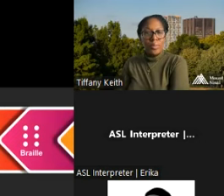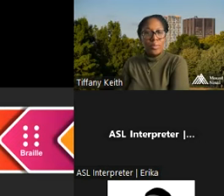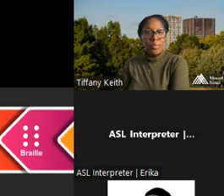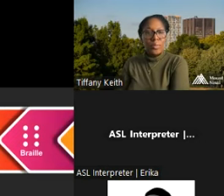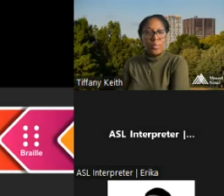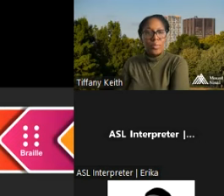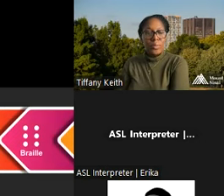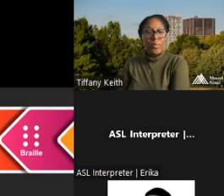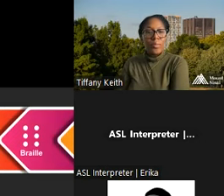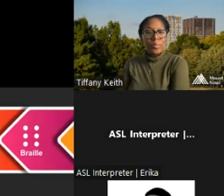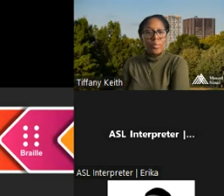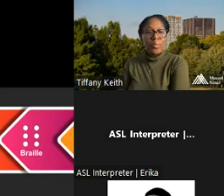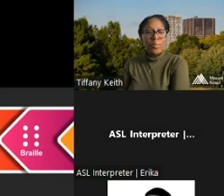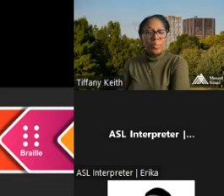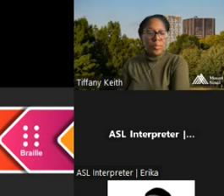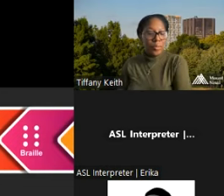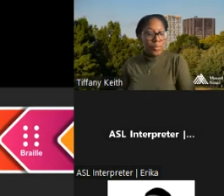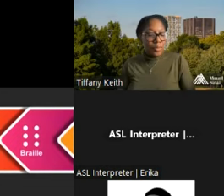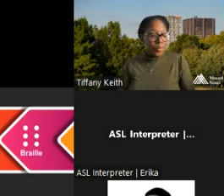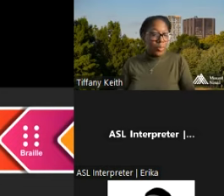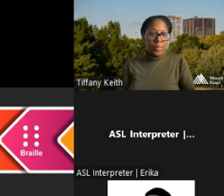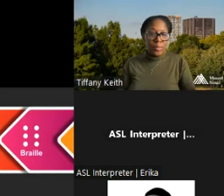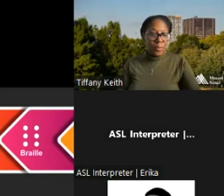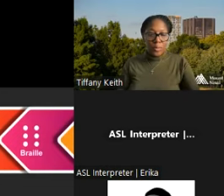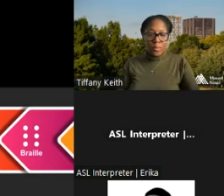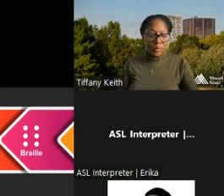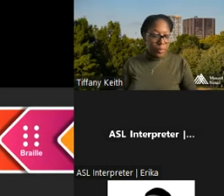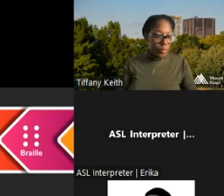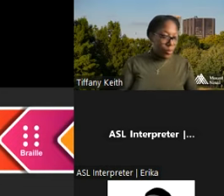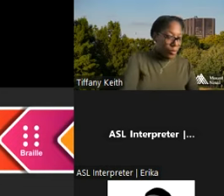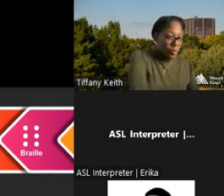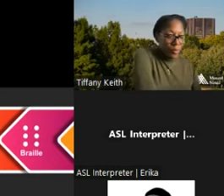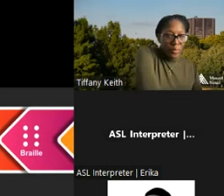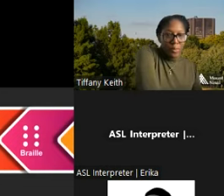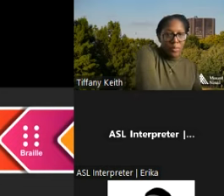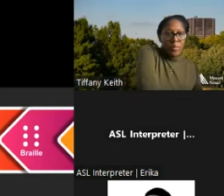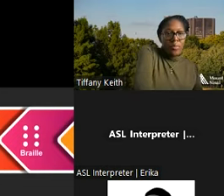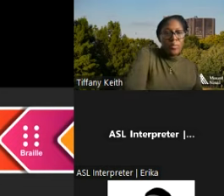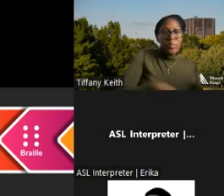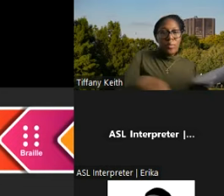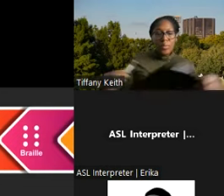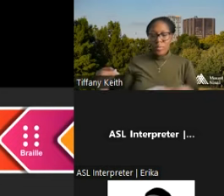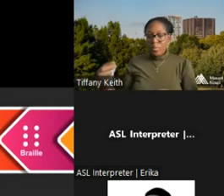kinds of accommodations and the disabilities that are best served by them.